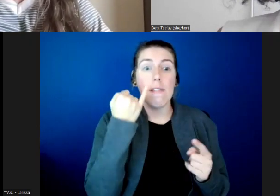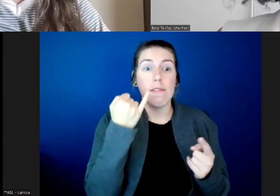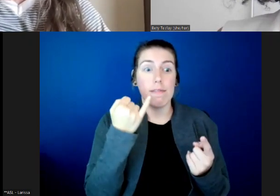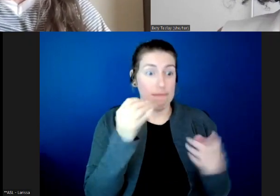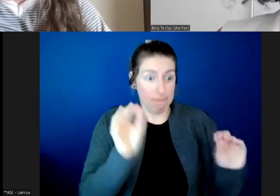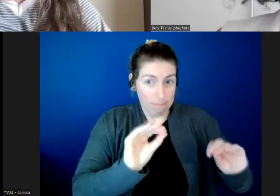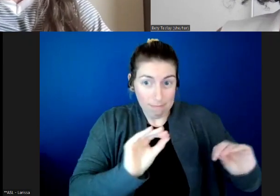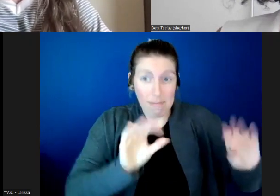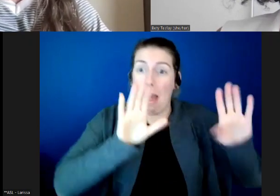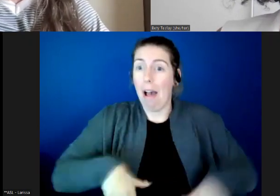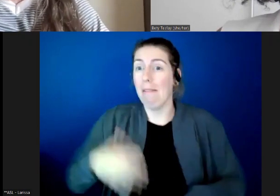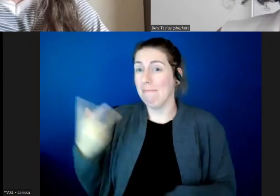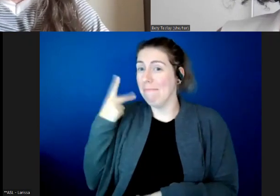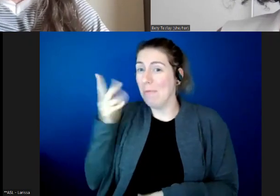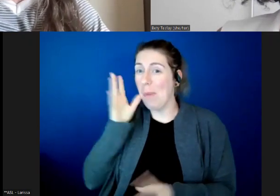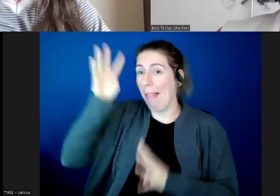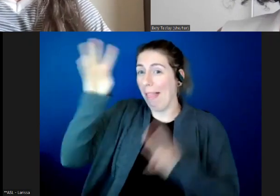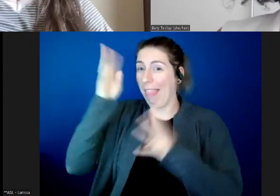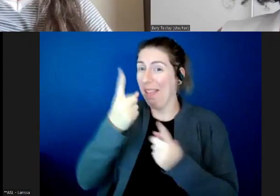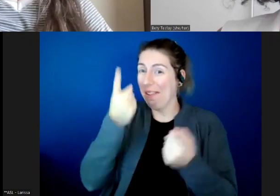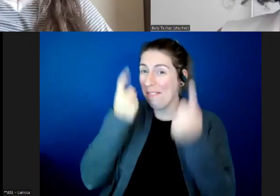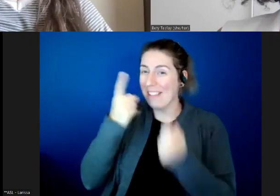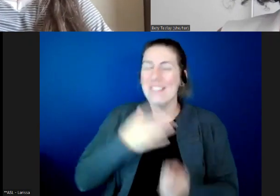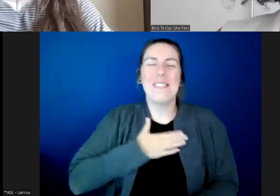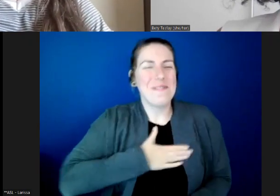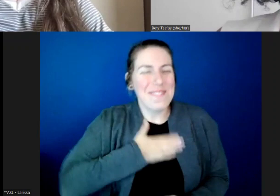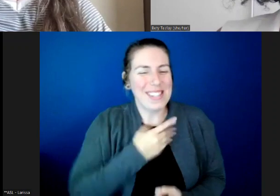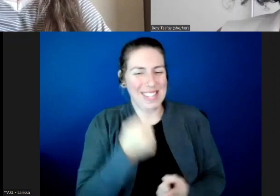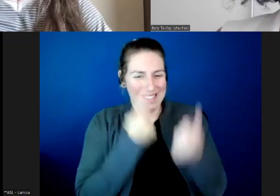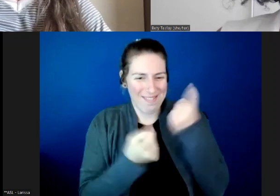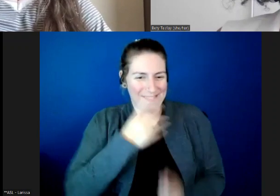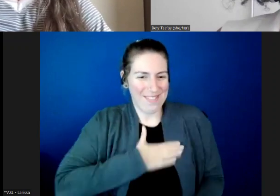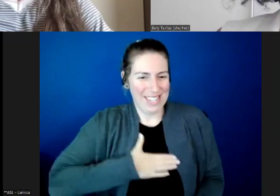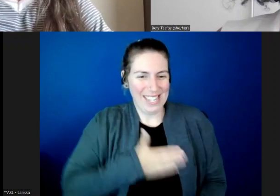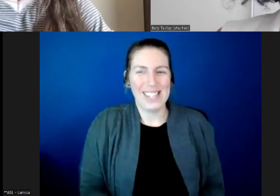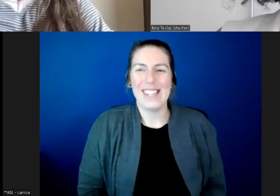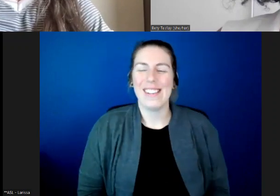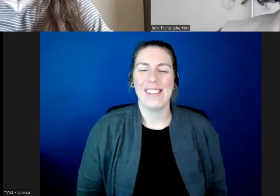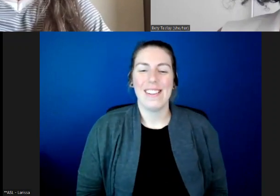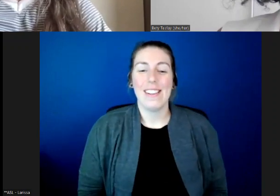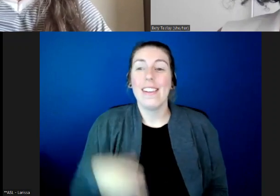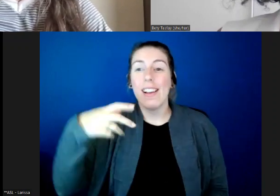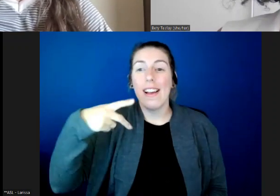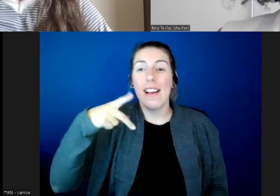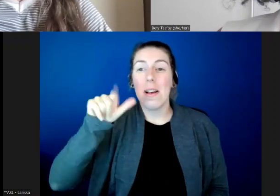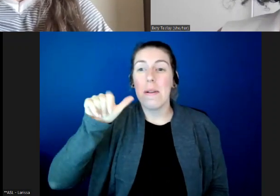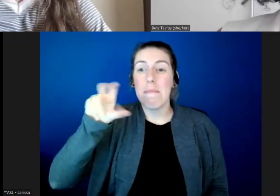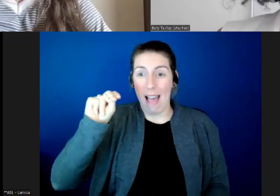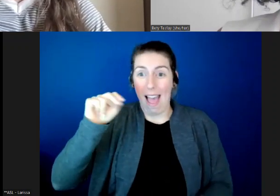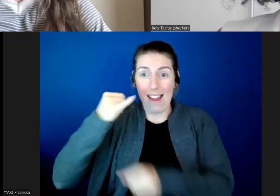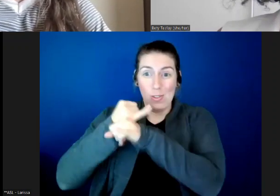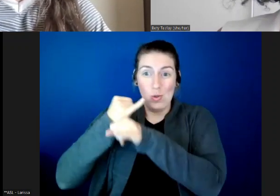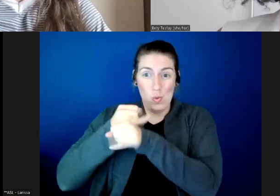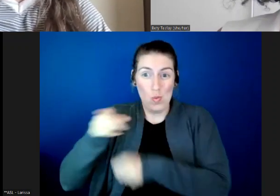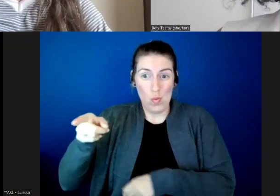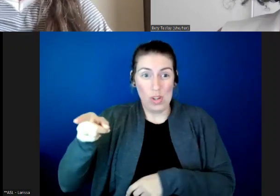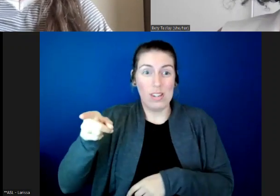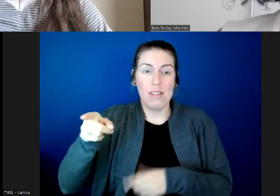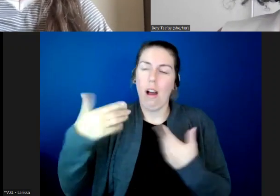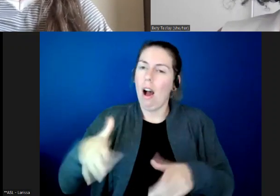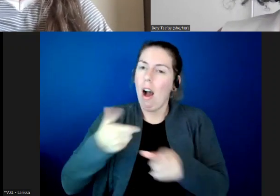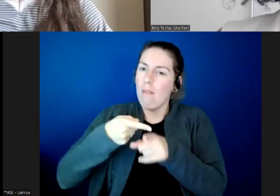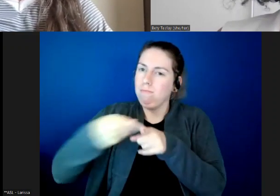for ourselves. So we really need to hear from you. Our team members from Plan Institute are specialists at